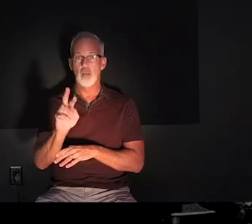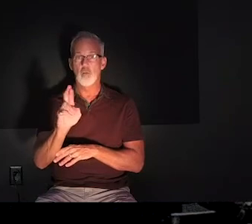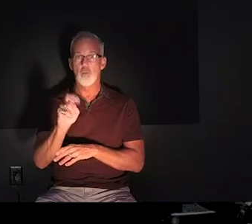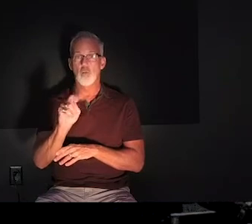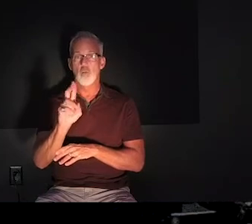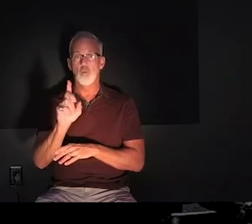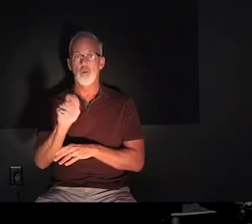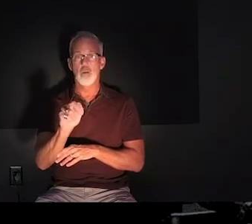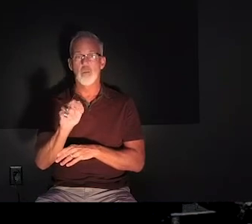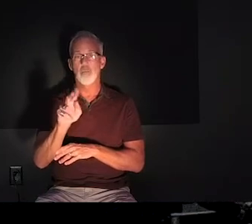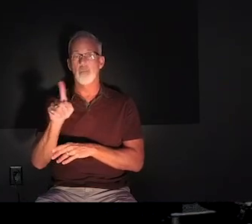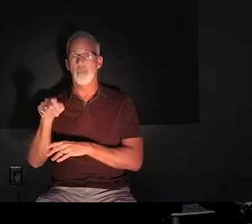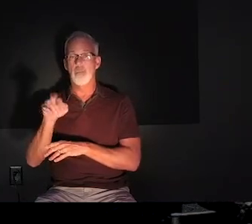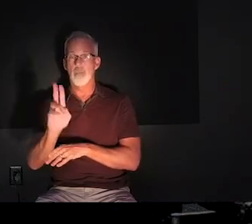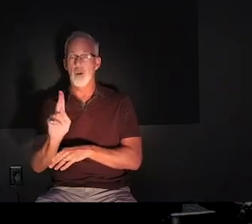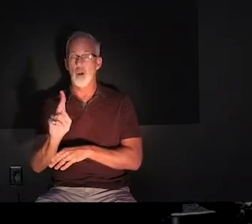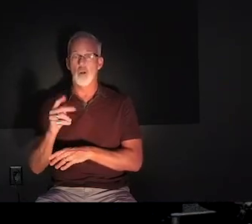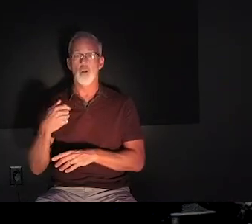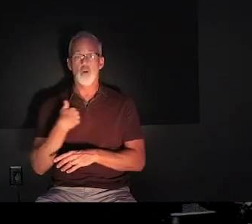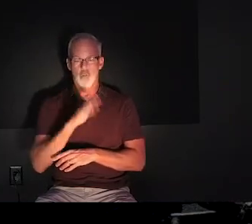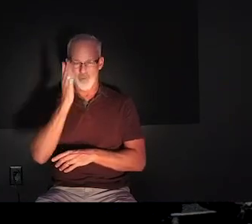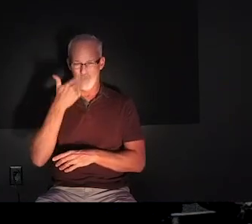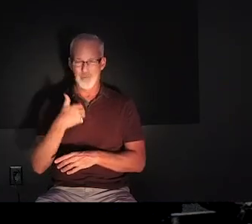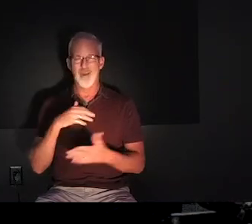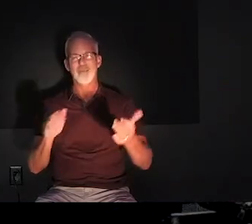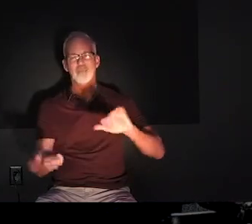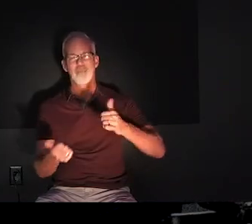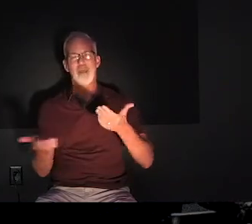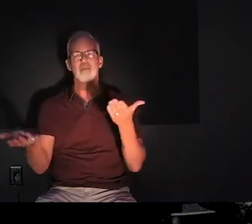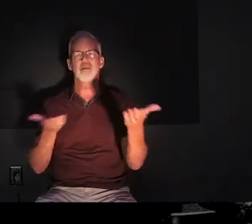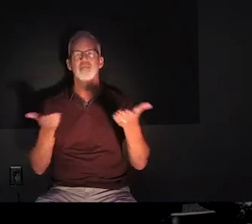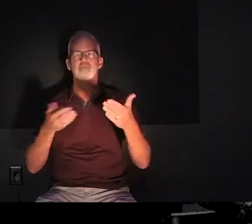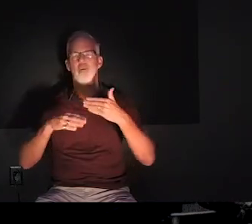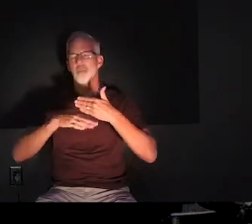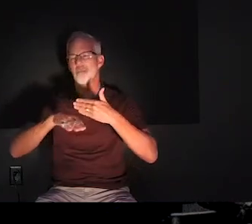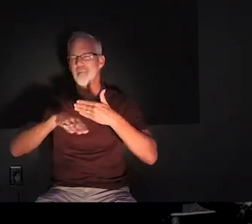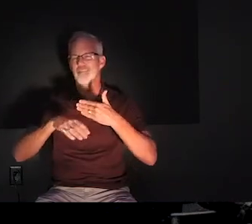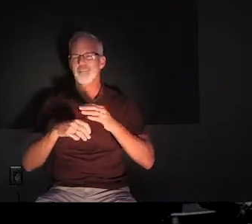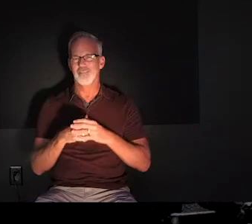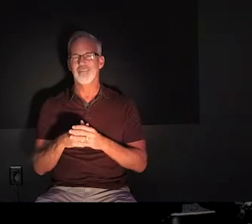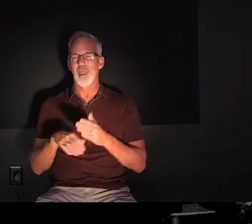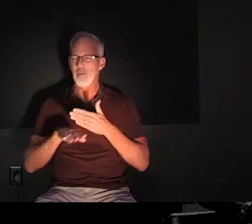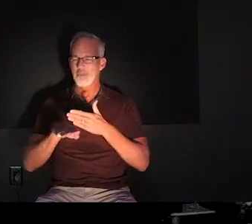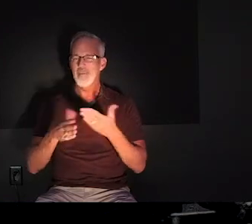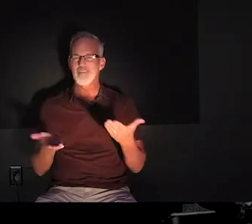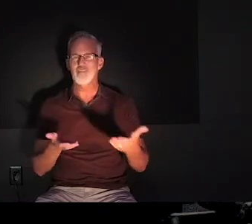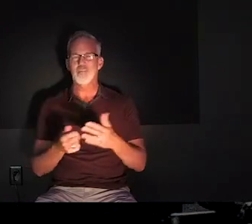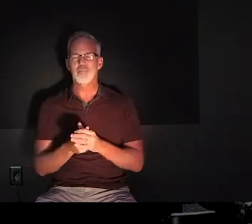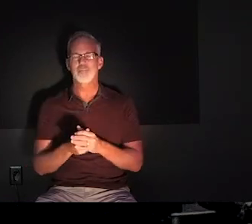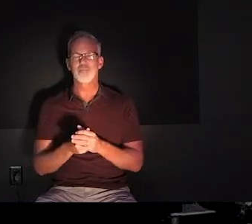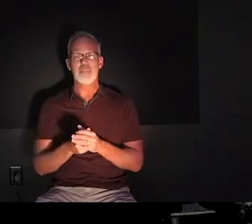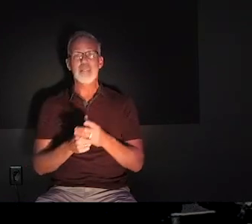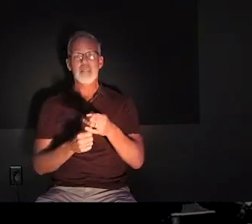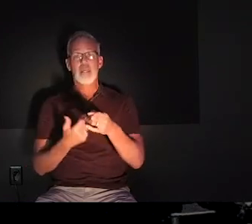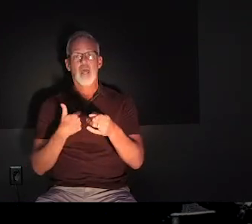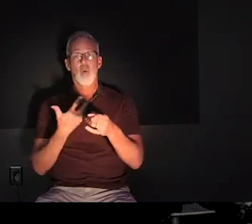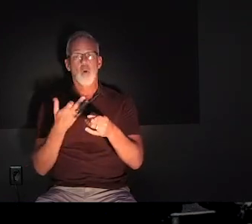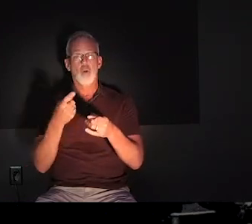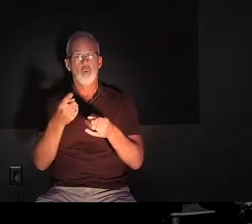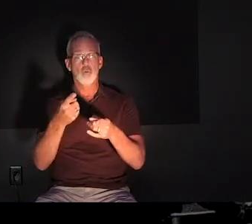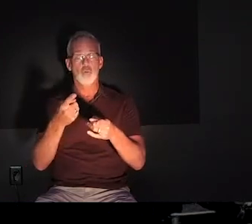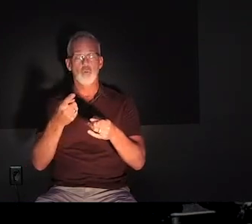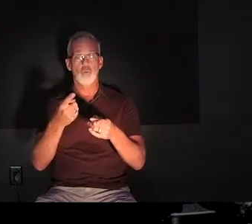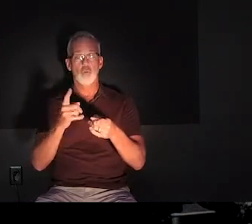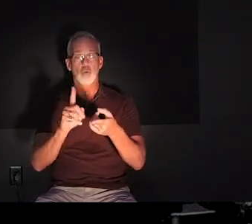6 o'clock at Frank Rendon Park, we're going to baptize people at the beach. What I want you to do,